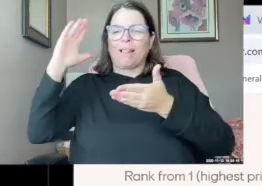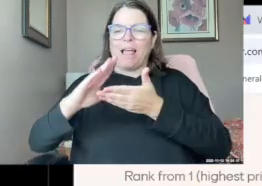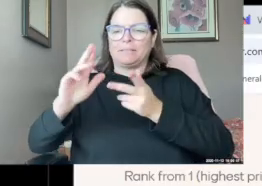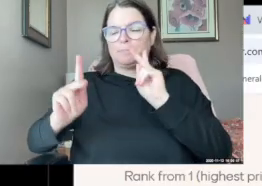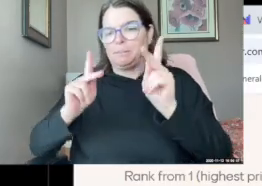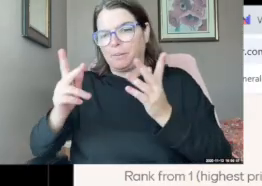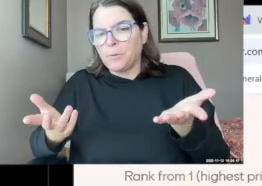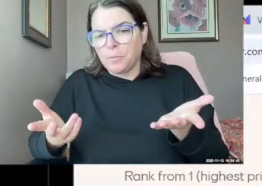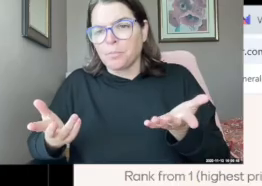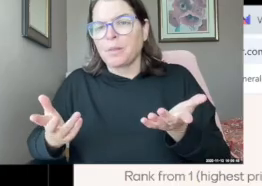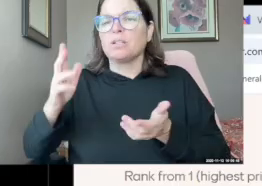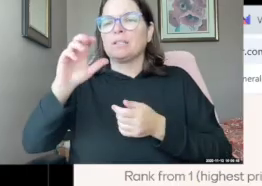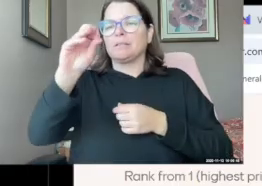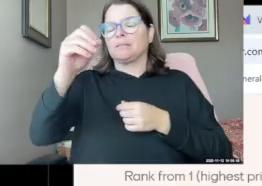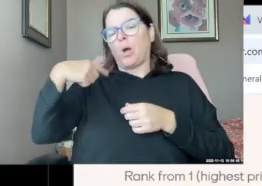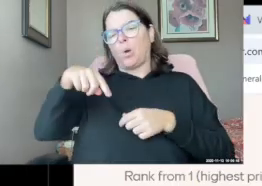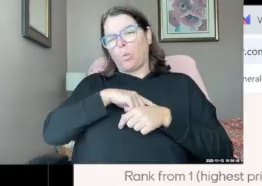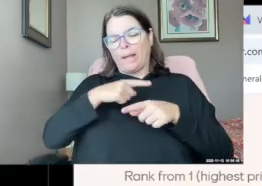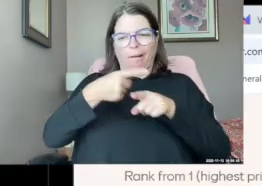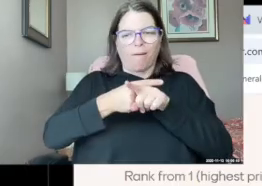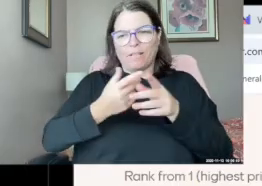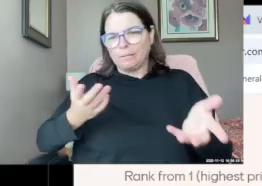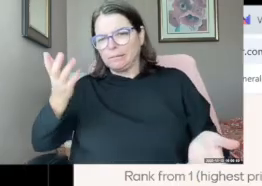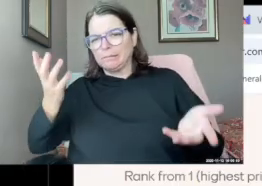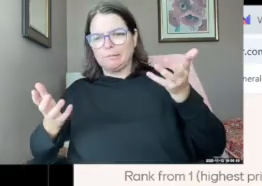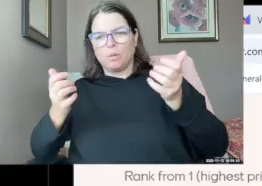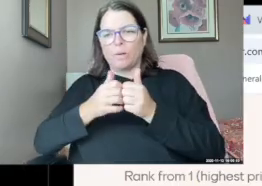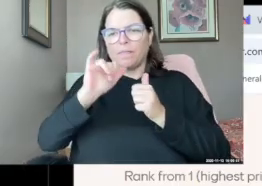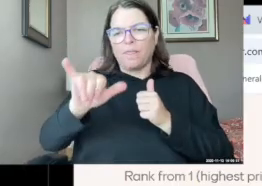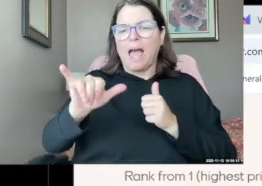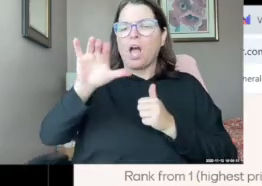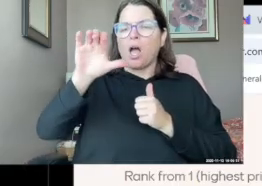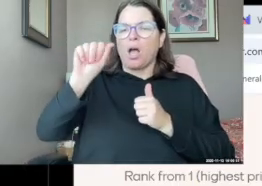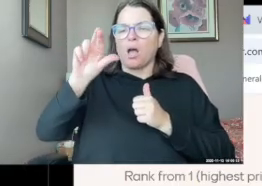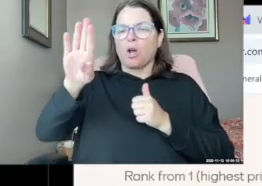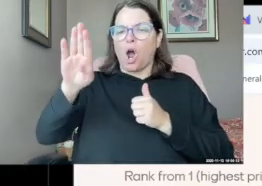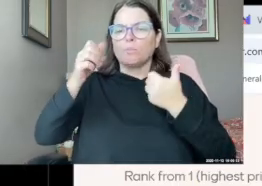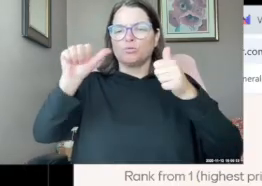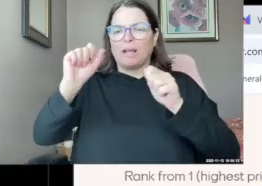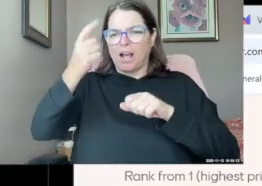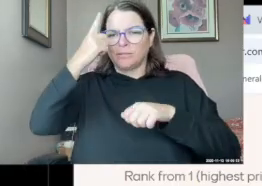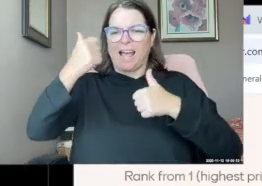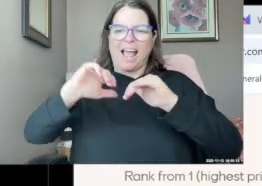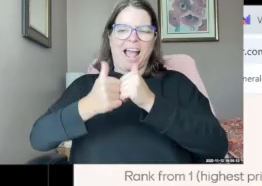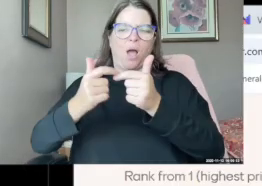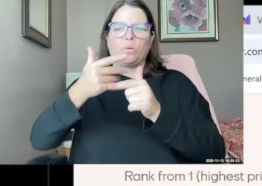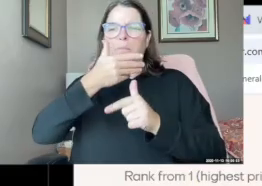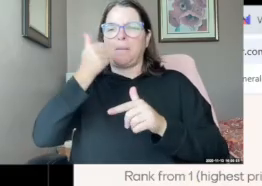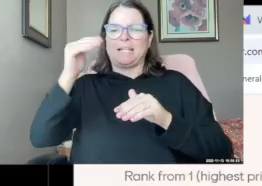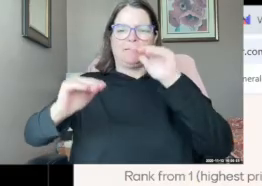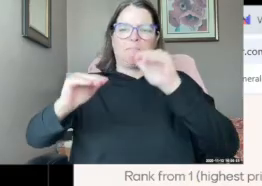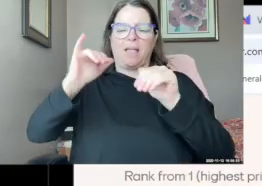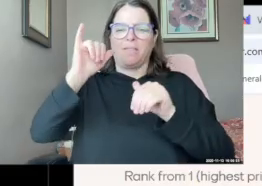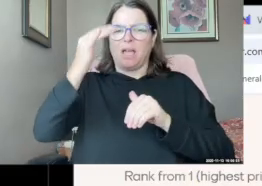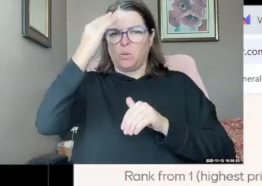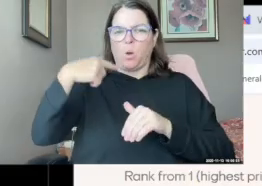more money, but for less people. And so we've got this kind of conflict between the two. And I think the biggest challenge for us at CARB is understanding